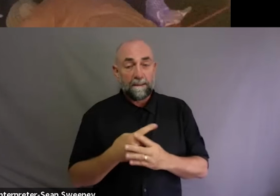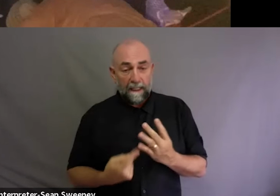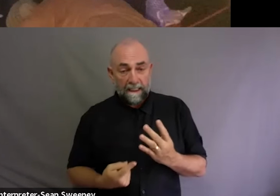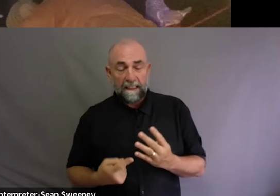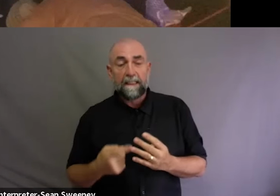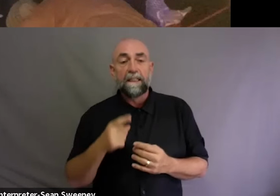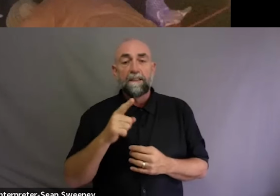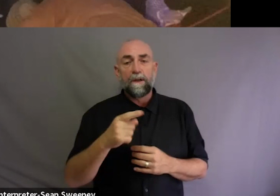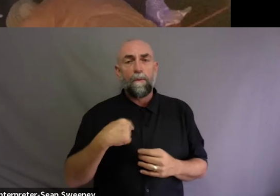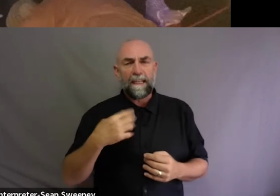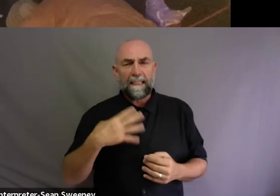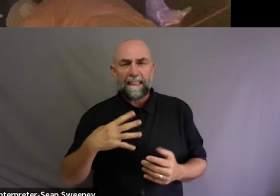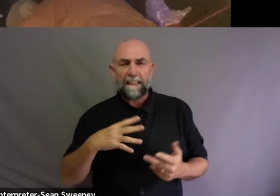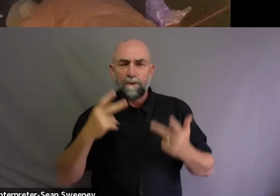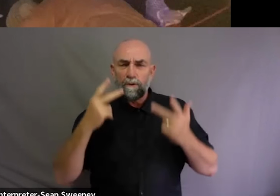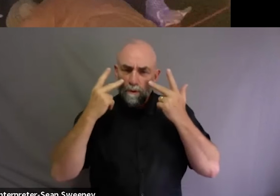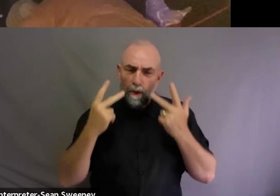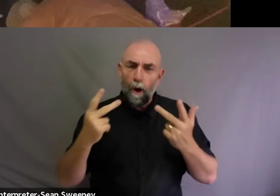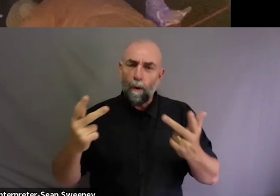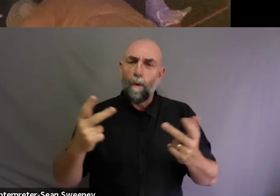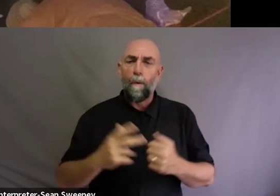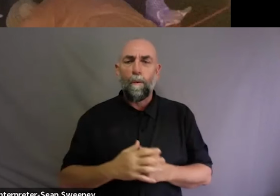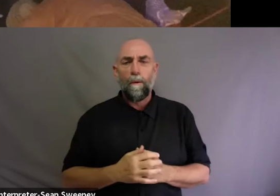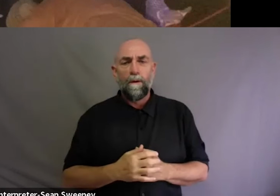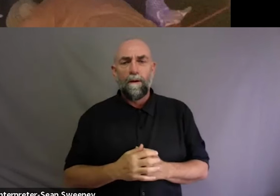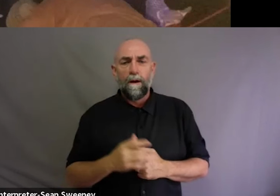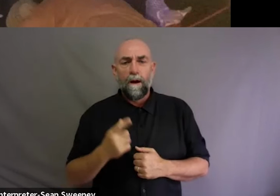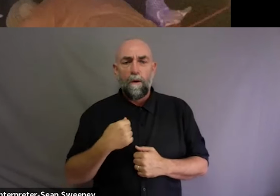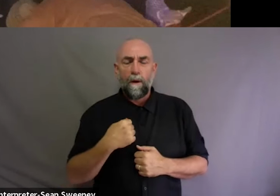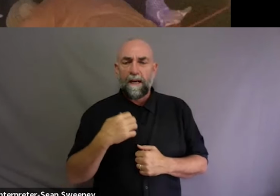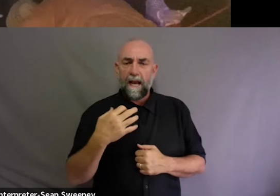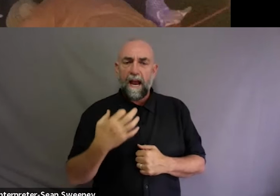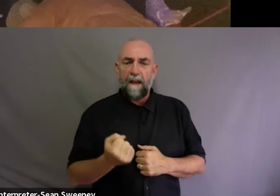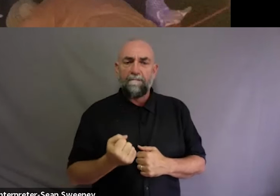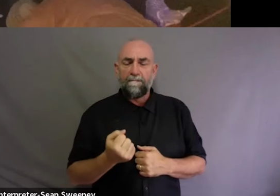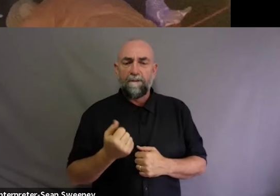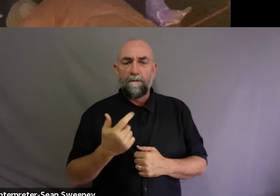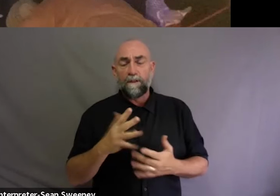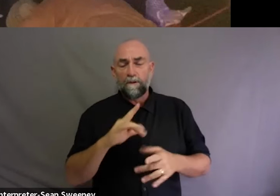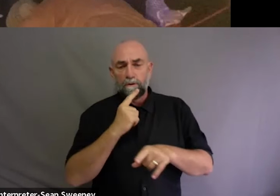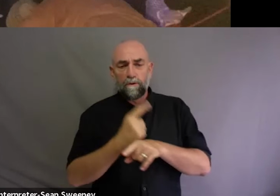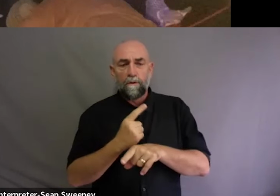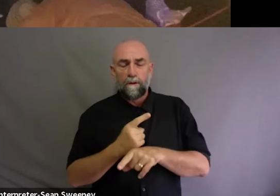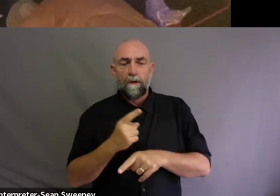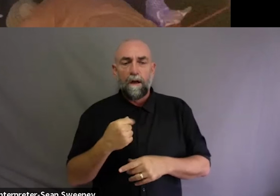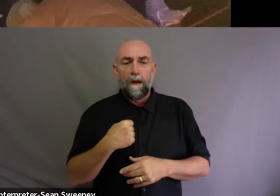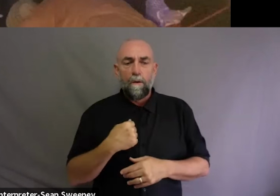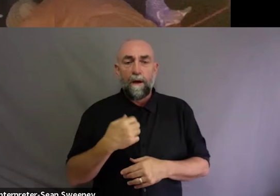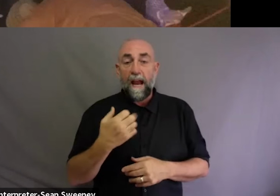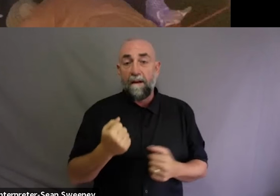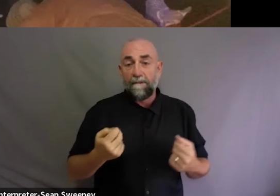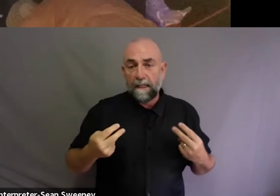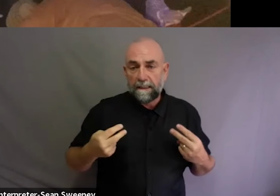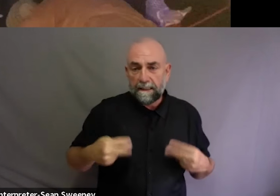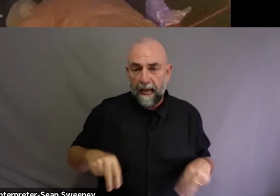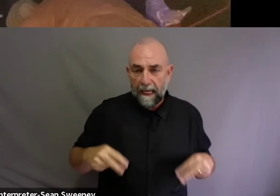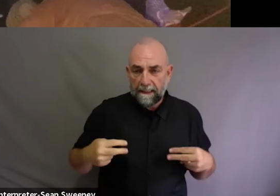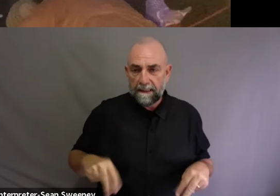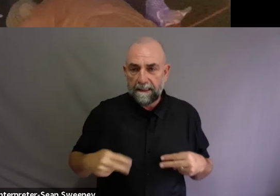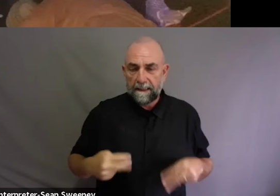more neurotypical artists. So Erin Manning says in Always More Than One Individuation's Dance, and I quote,